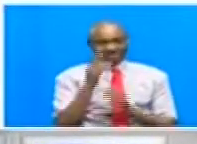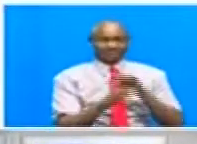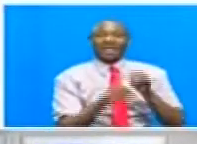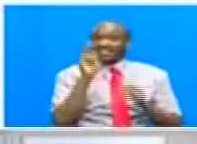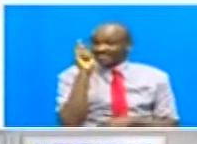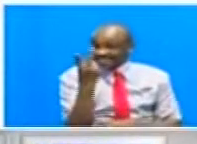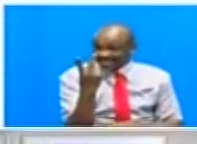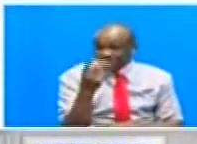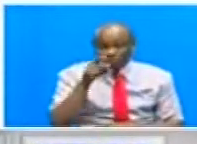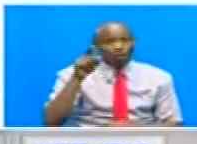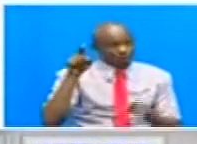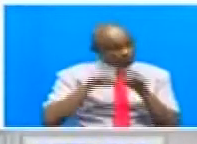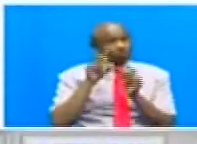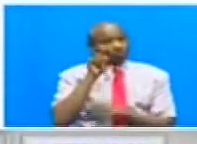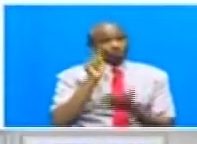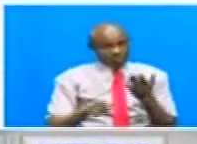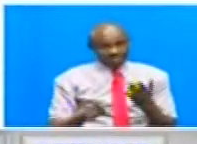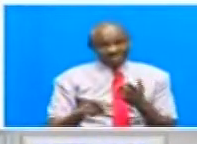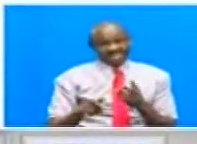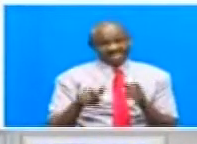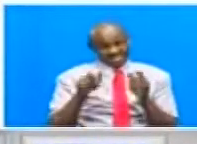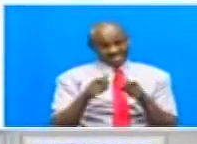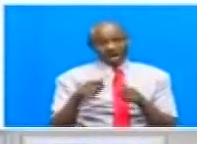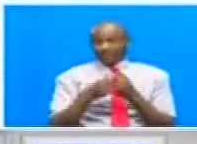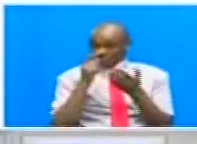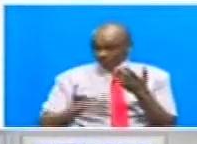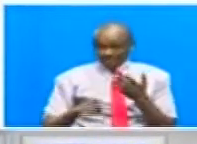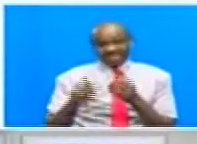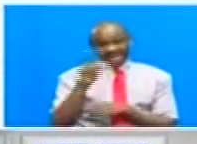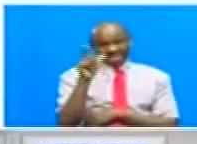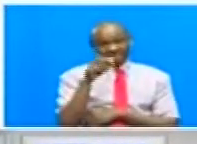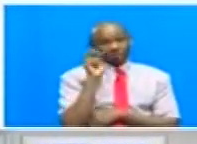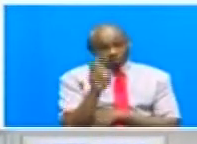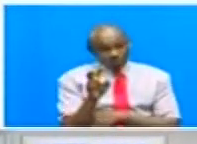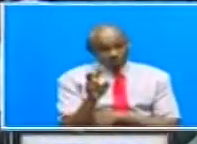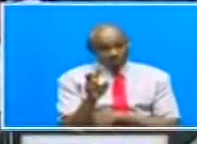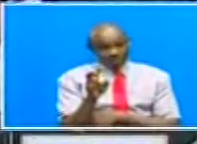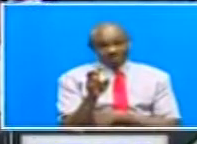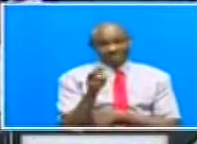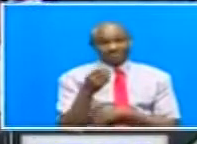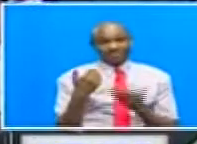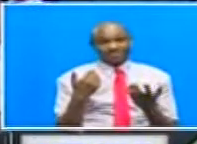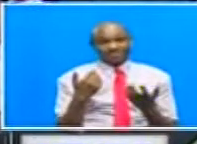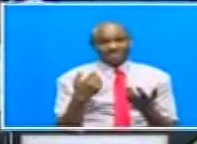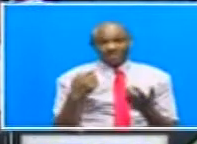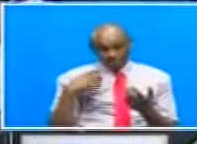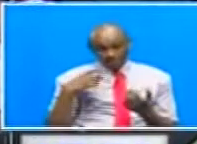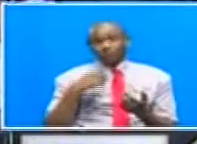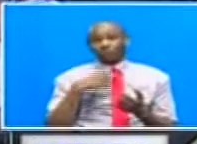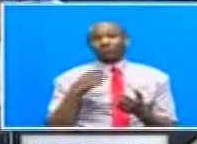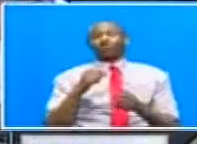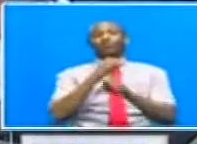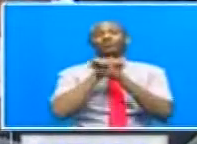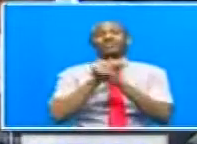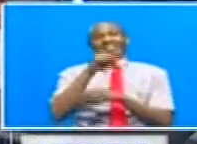that you also saw a great deal of inspiration come out of Langata. Mm-hmm. You saw the government be catalyzed into protecting the school